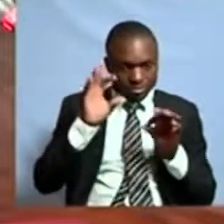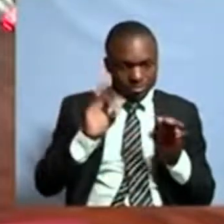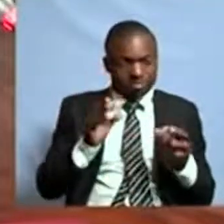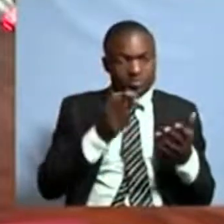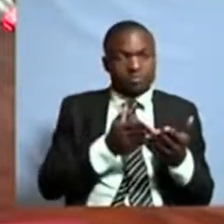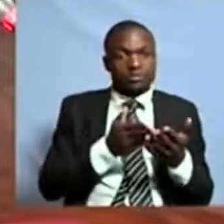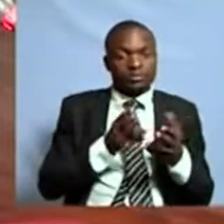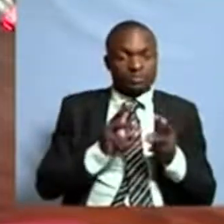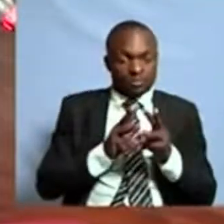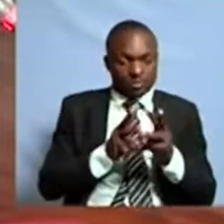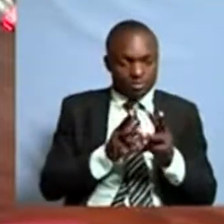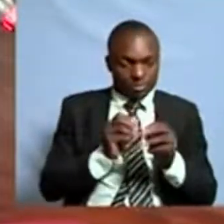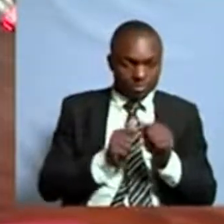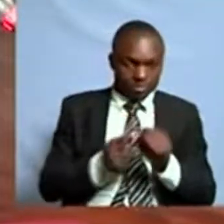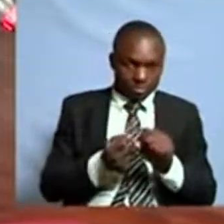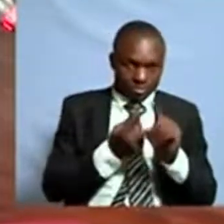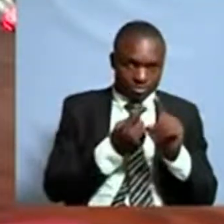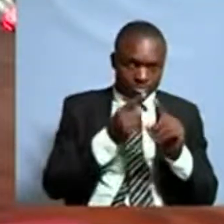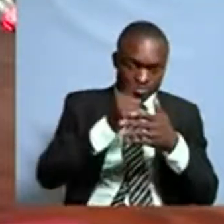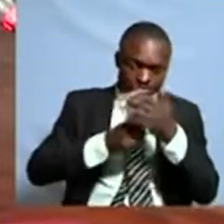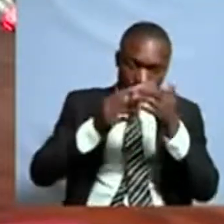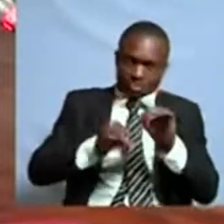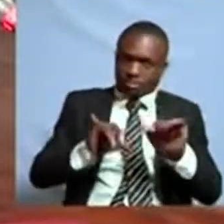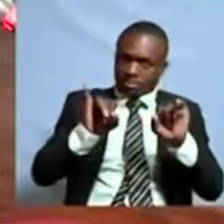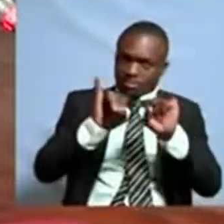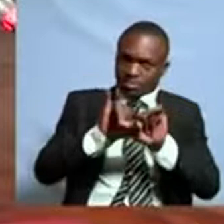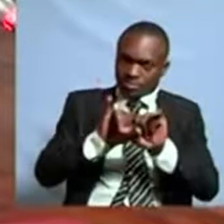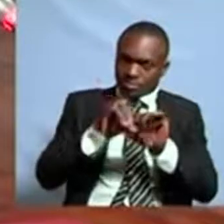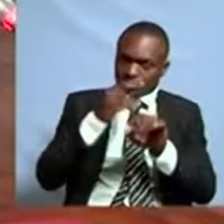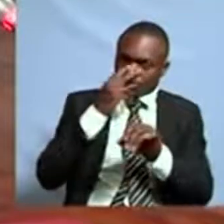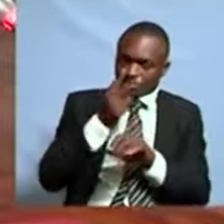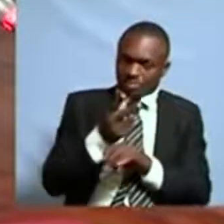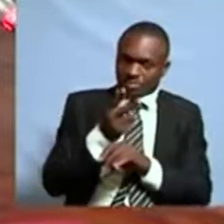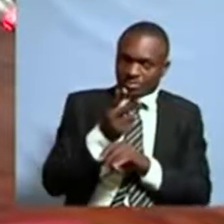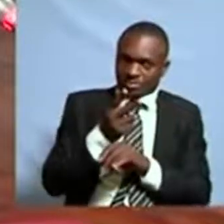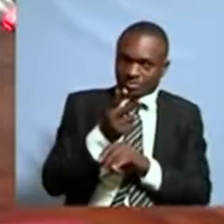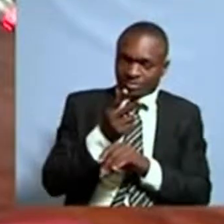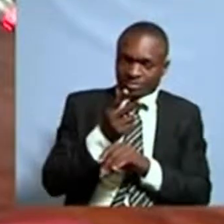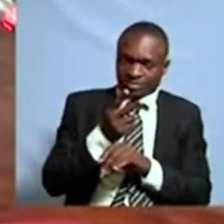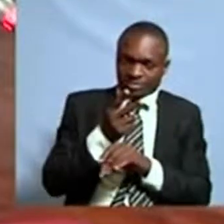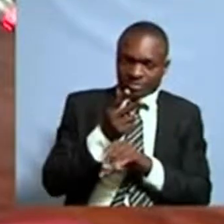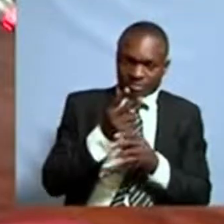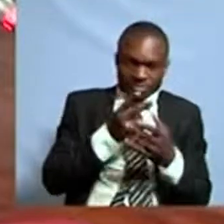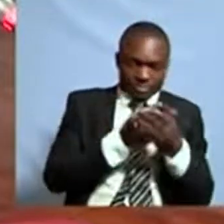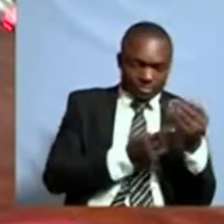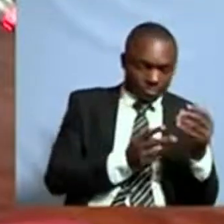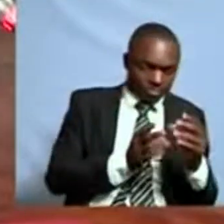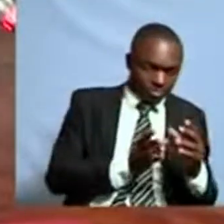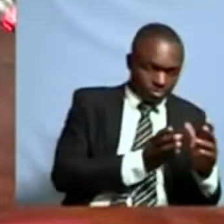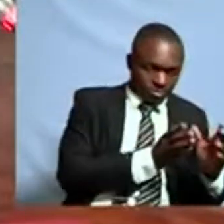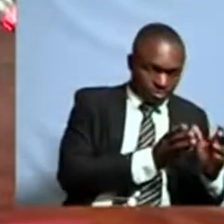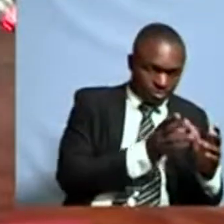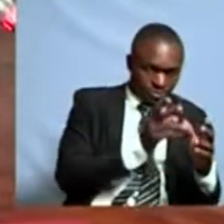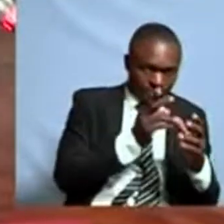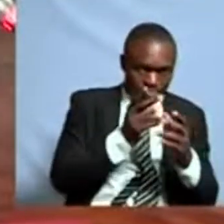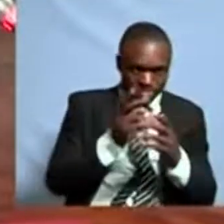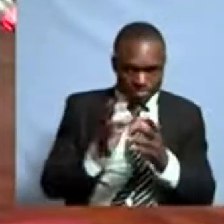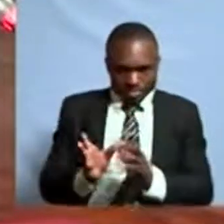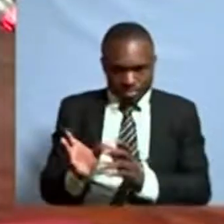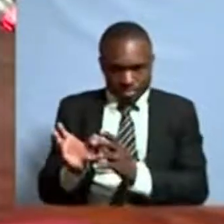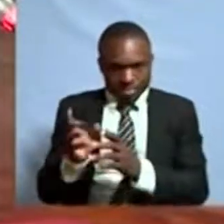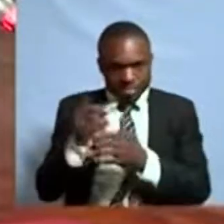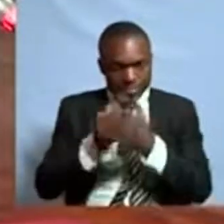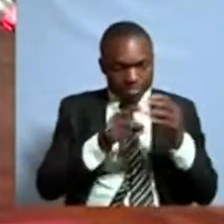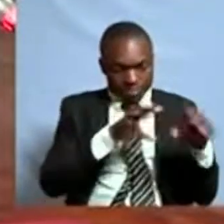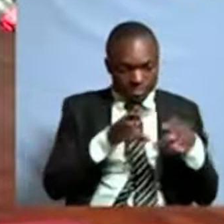to go. What is important really is to look at it from both ways. What is it doing to the pension